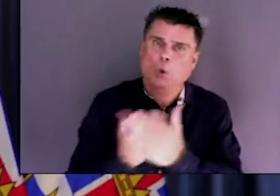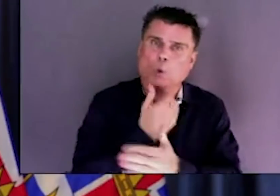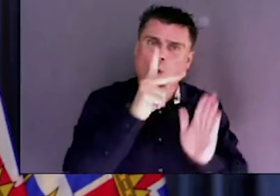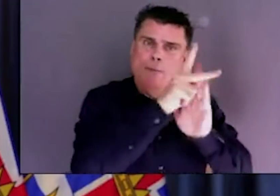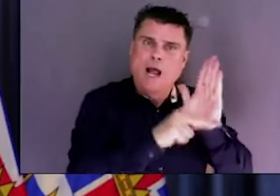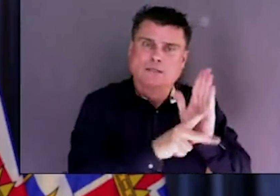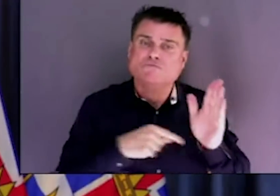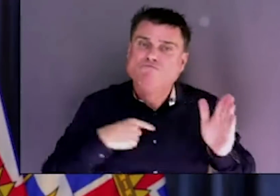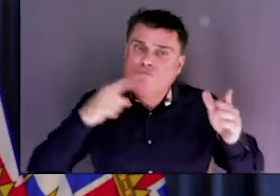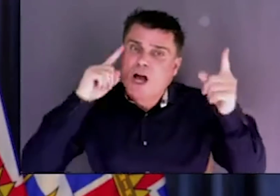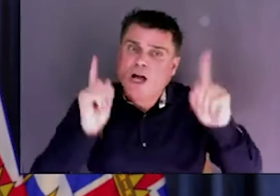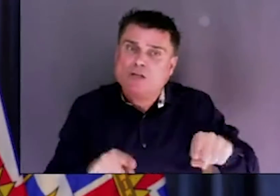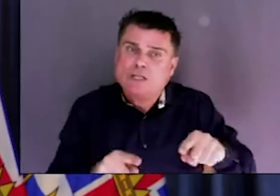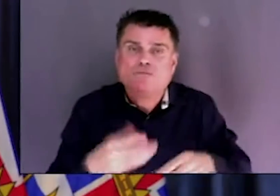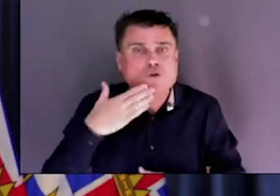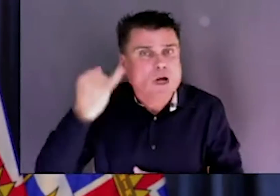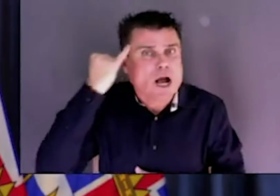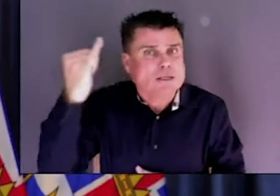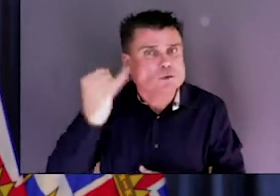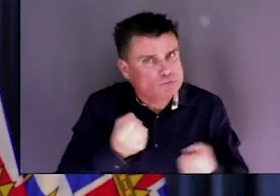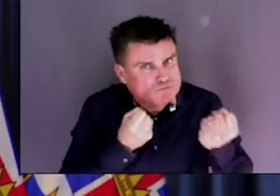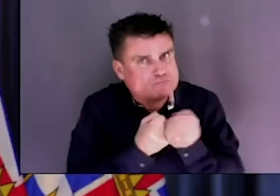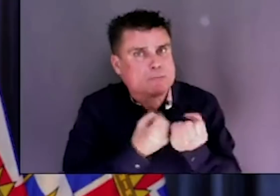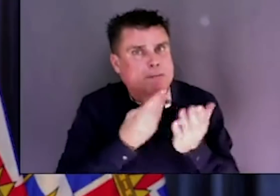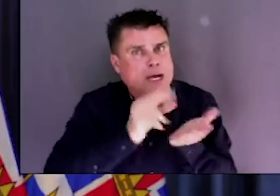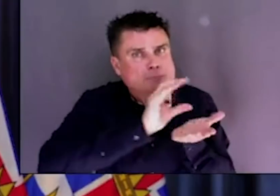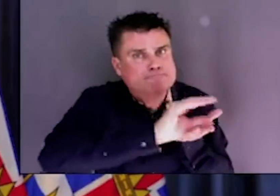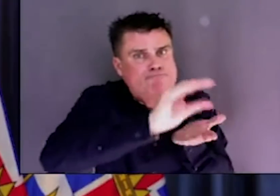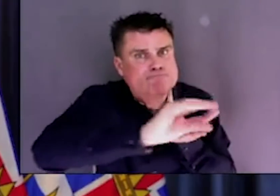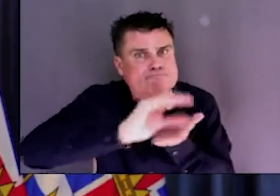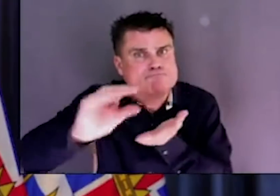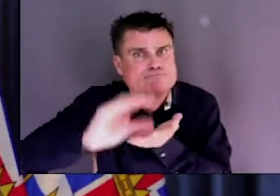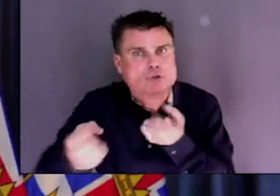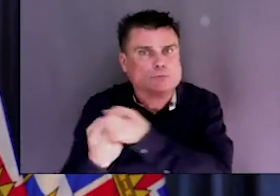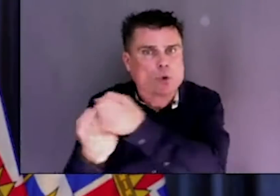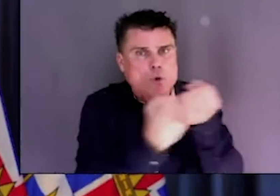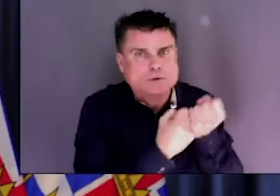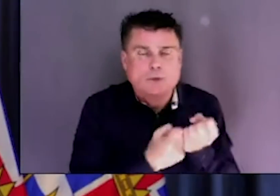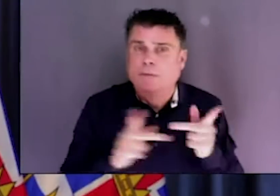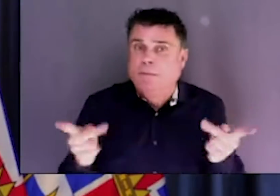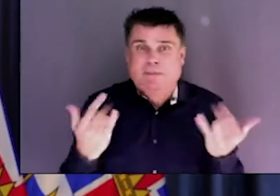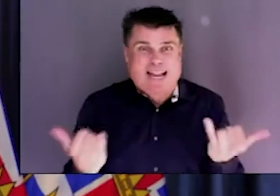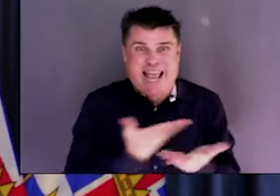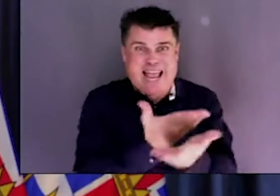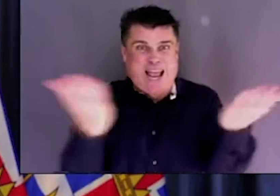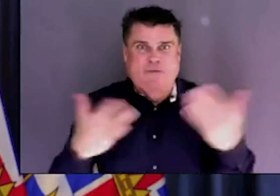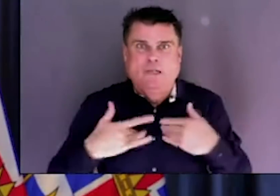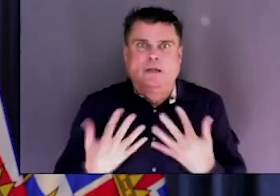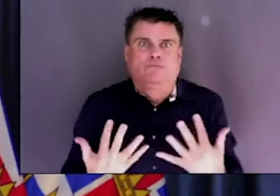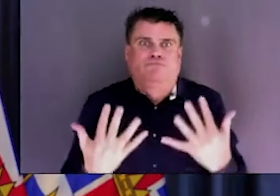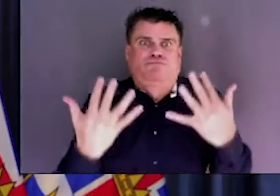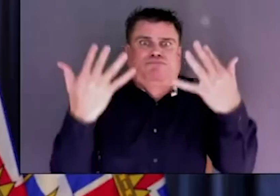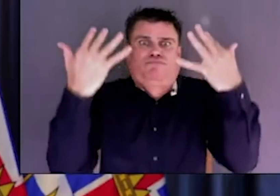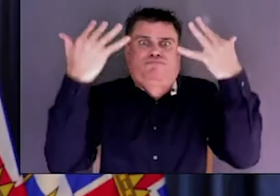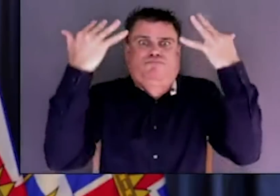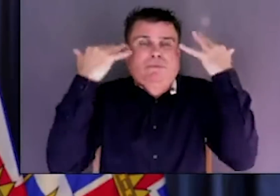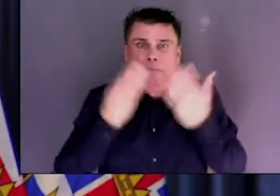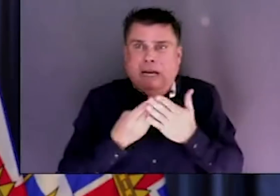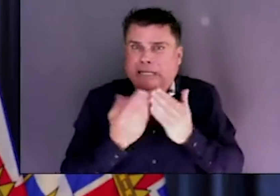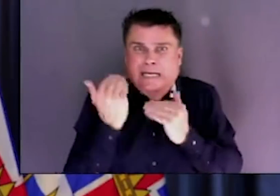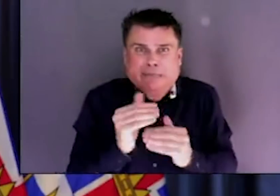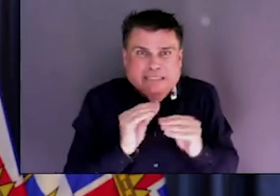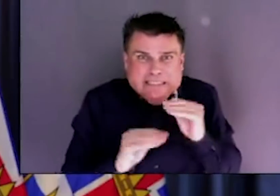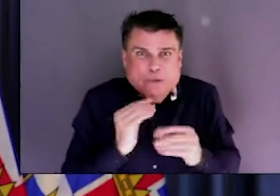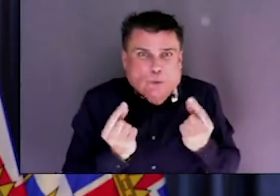continue to not be overburdened with economic challenges. And just going back to the last question that was asked, if someone has to stay home and they